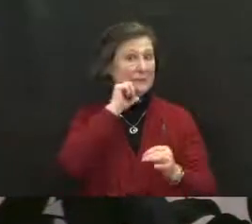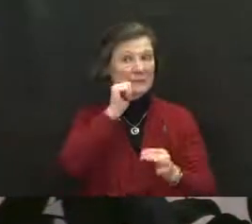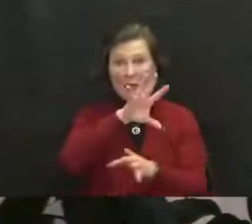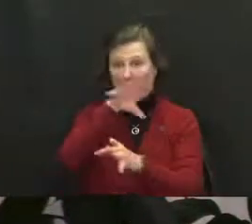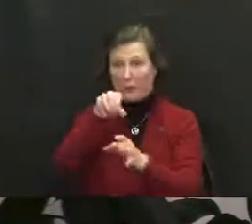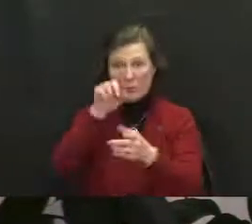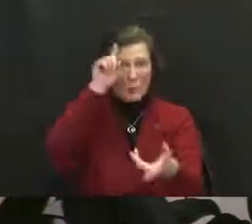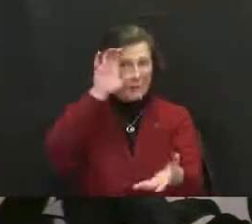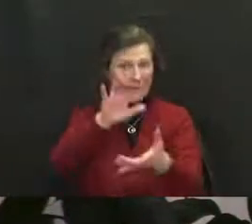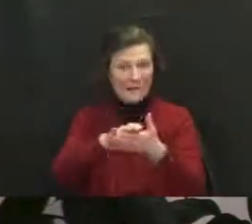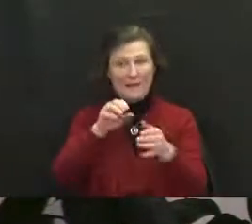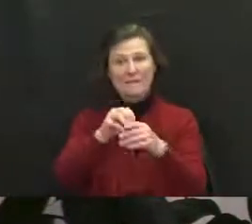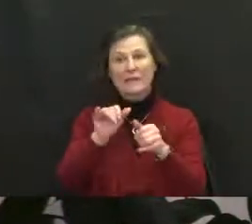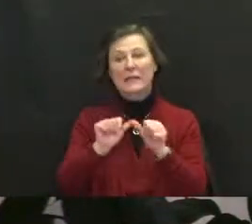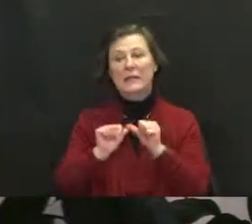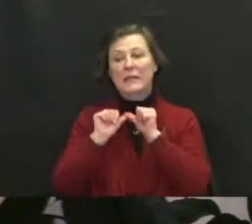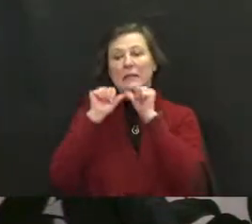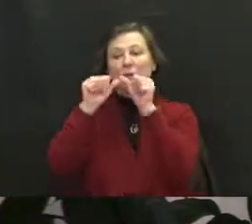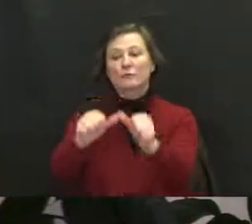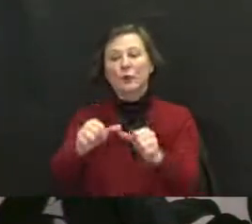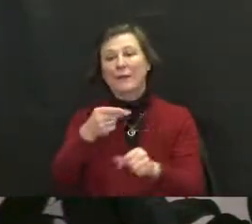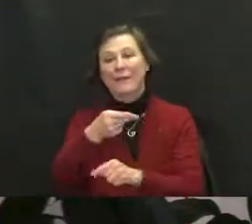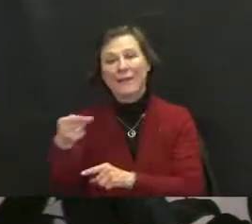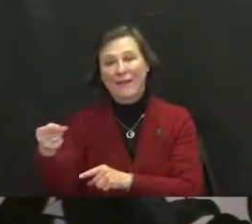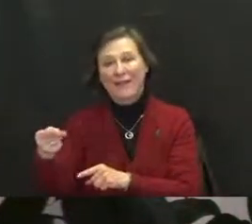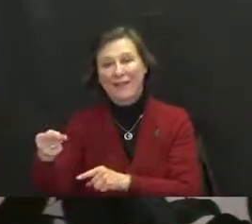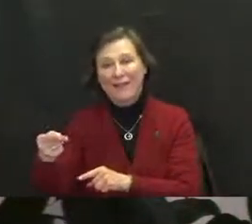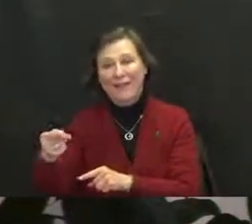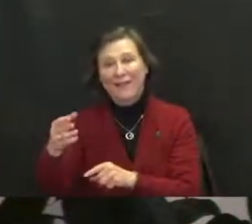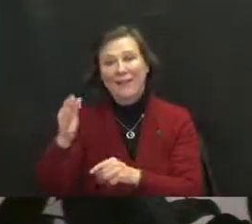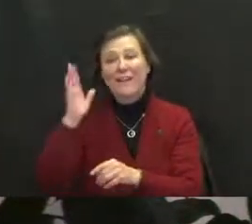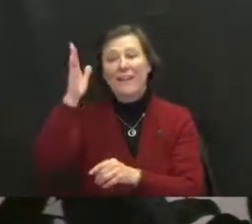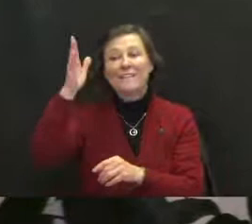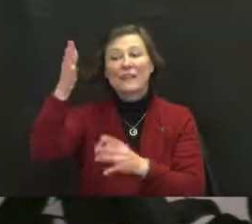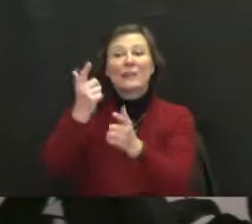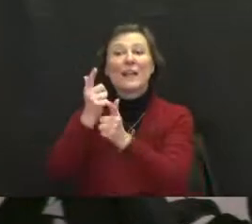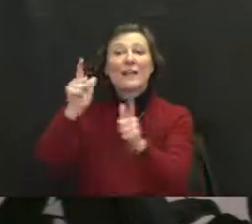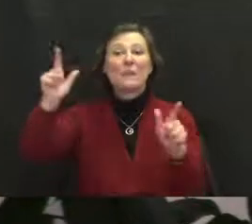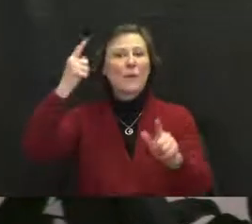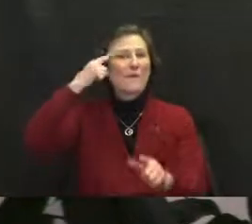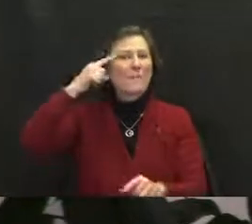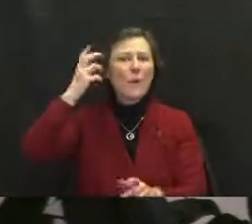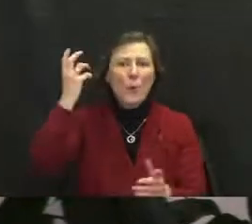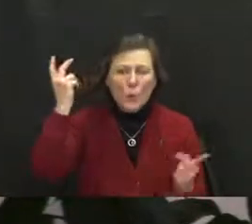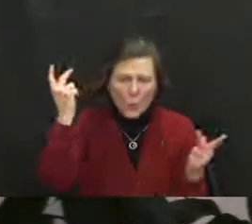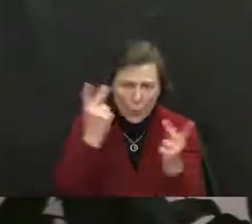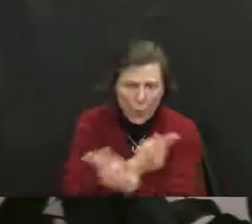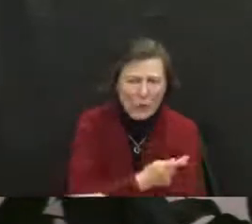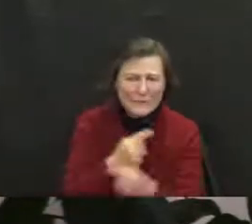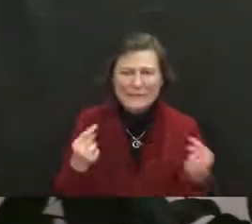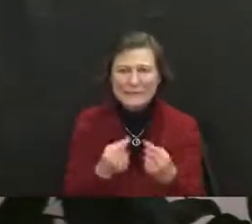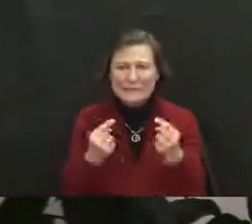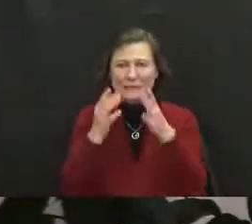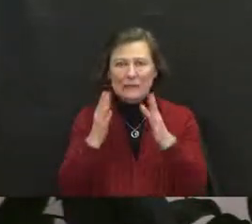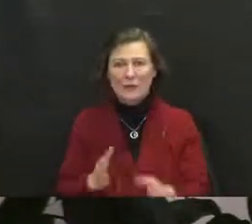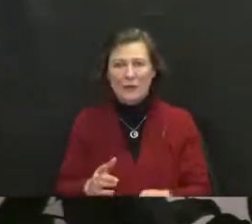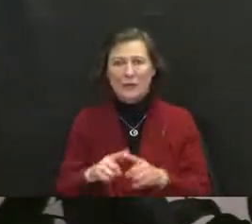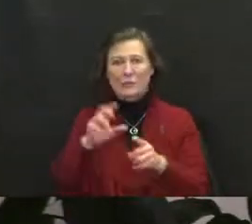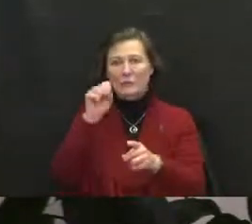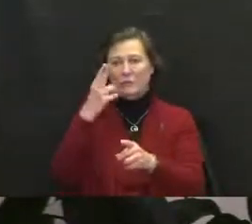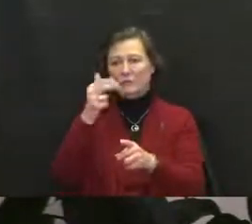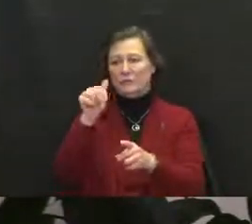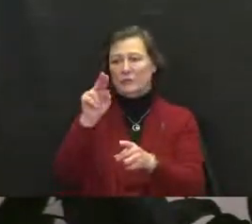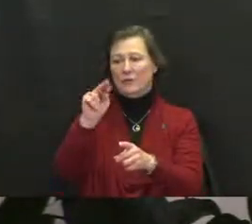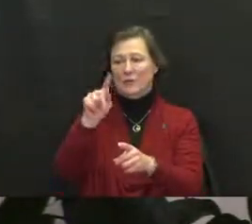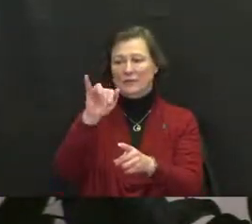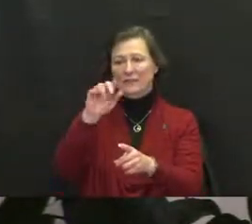in eternal hell, and there is eventual liberation even for the worst of sinners. But Shantideva